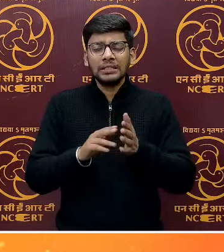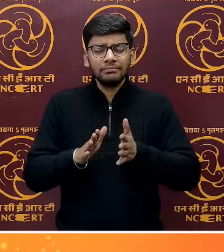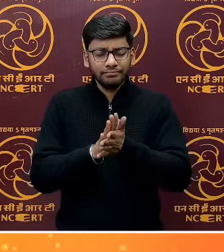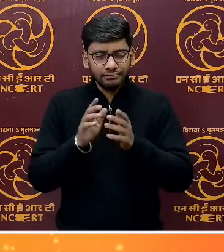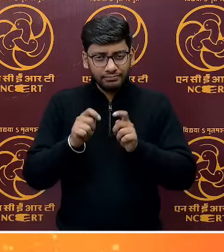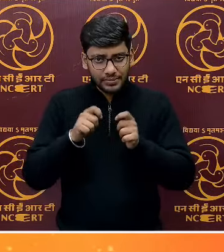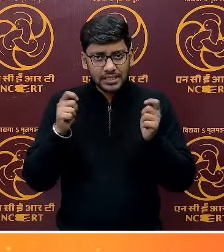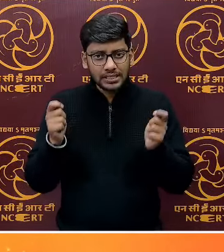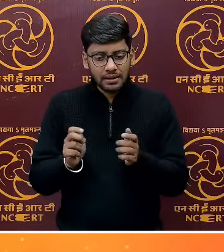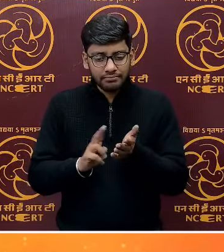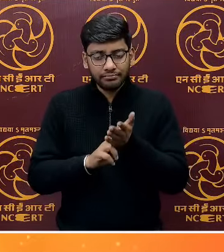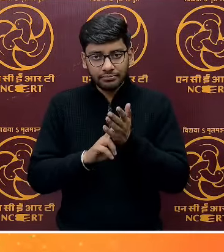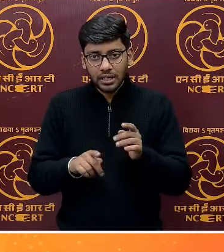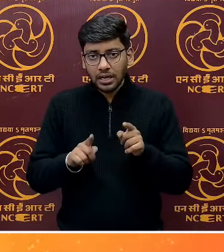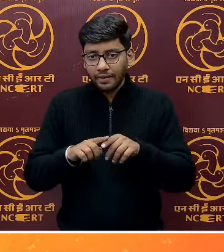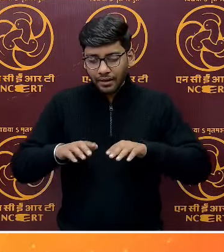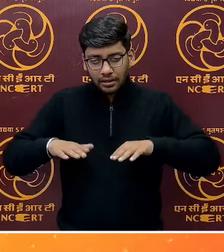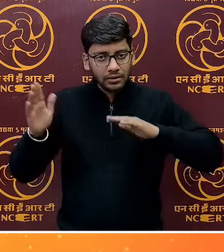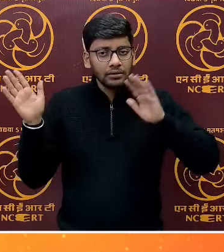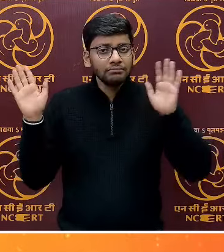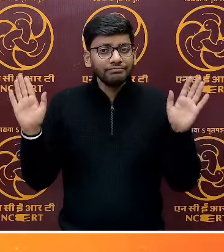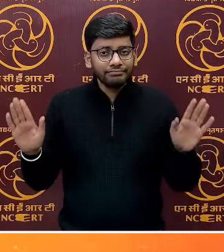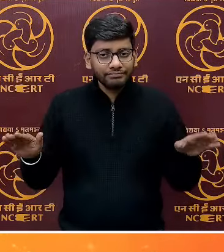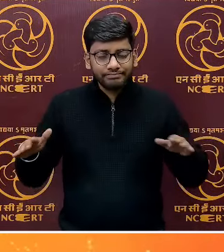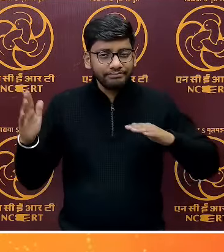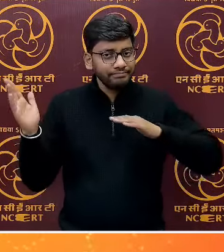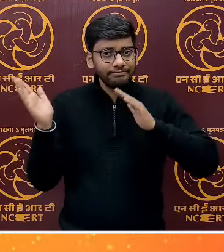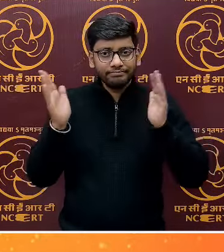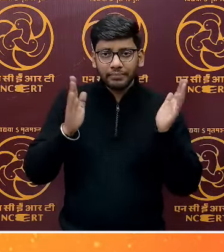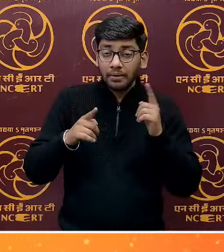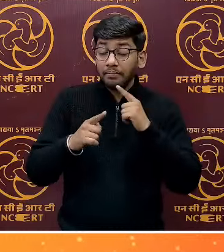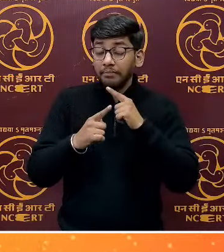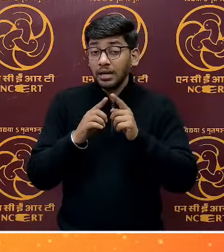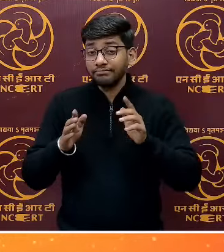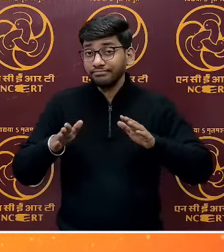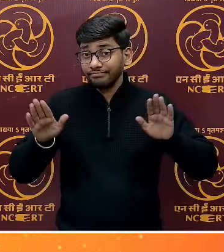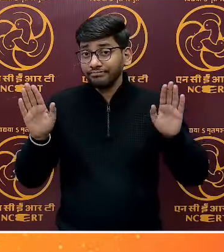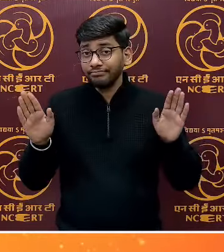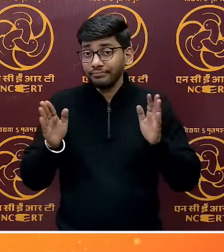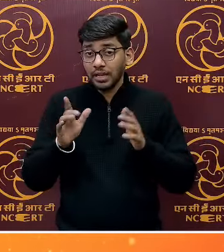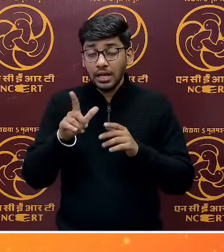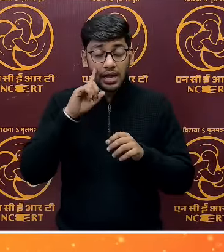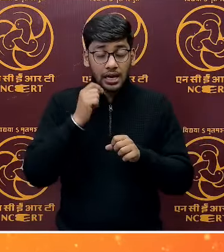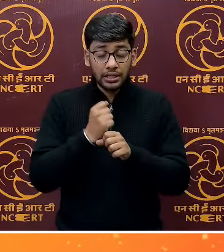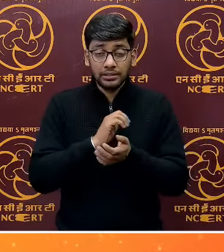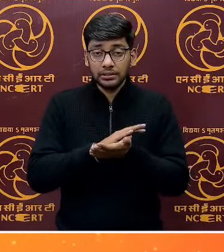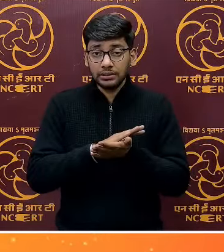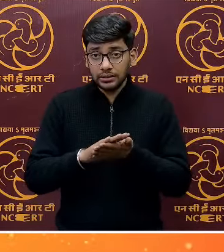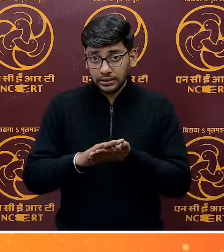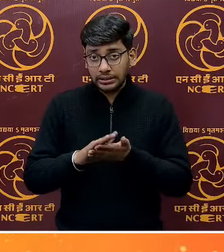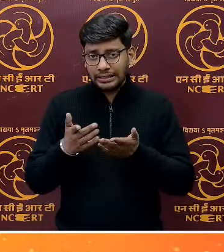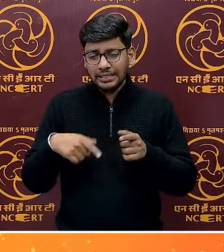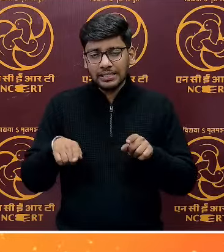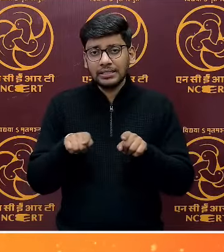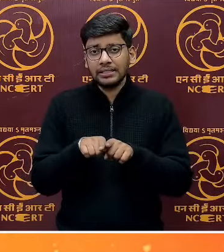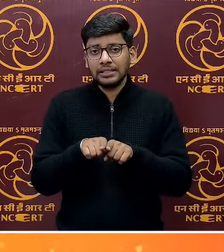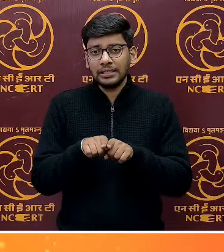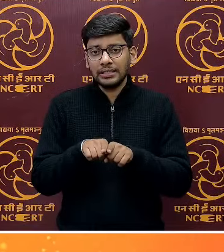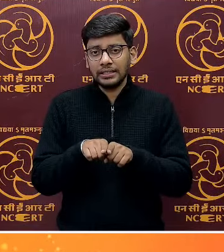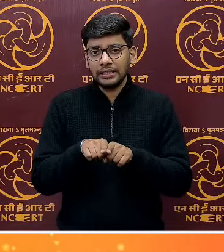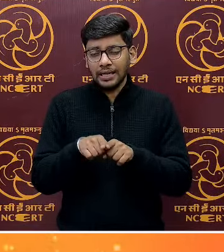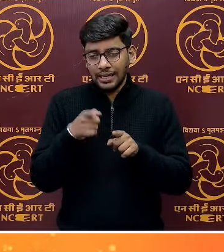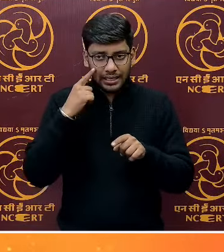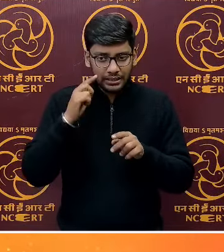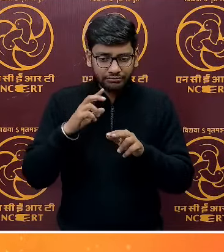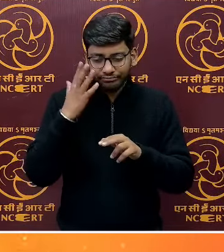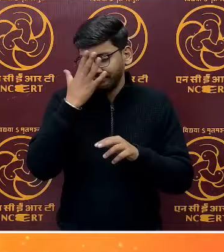about the wind, the birds, and being a part of nature and being light like the wind itself. Yes. Apart from the